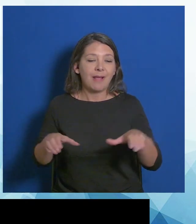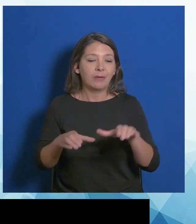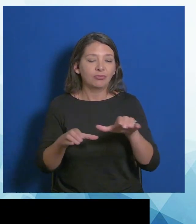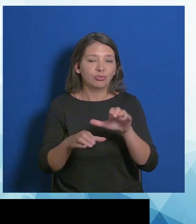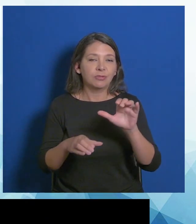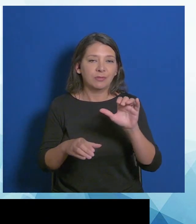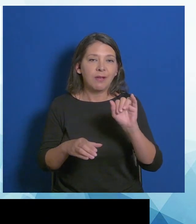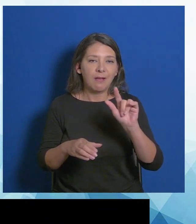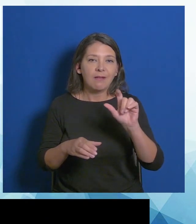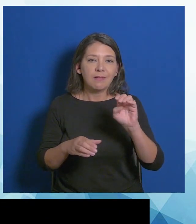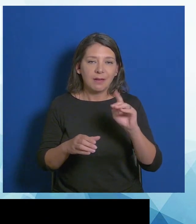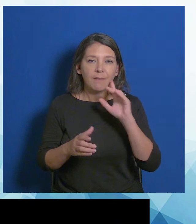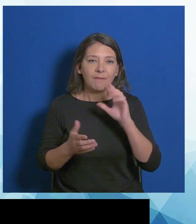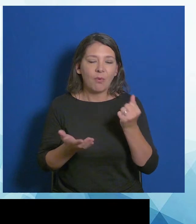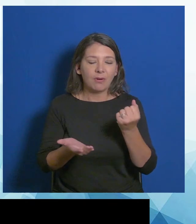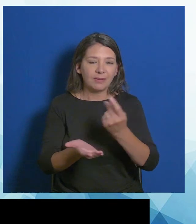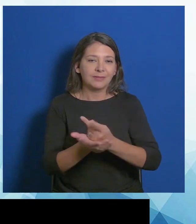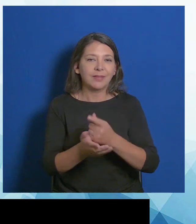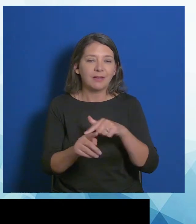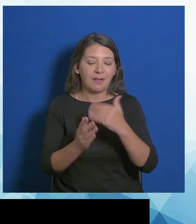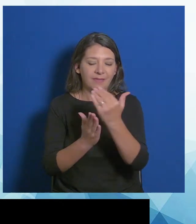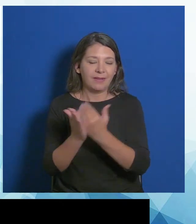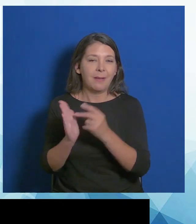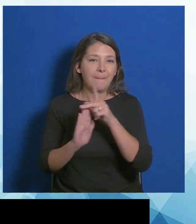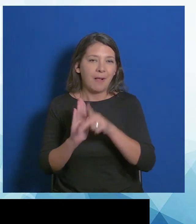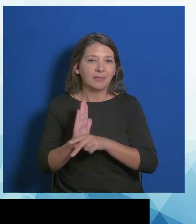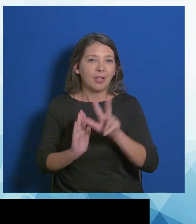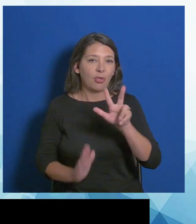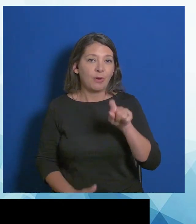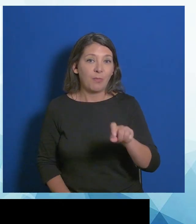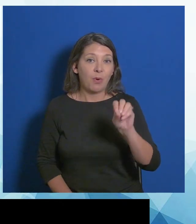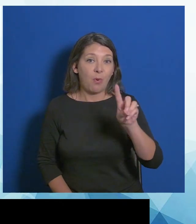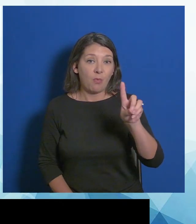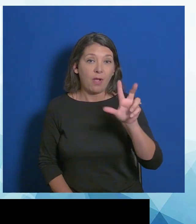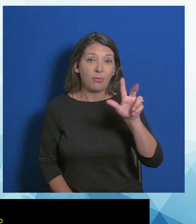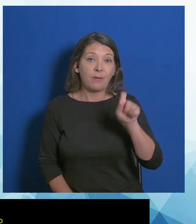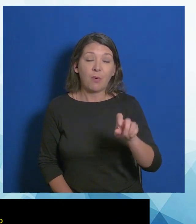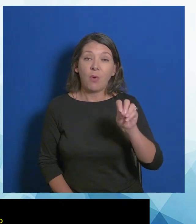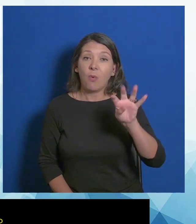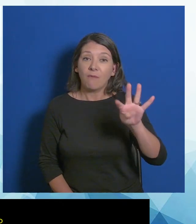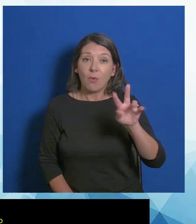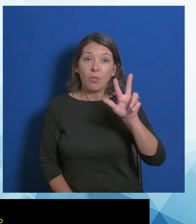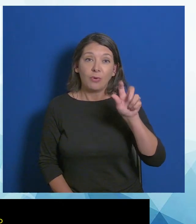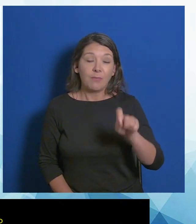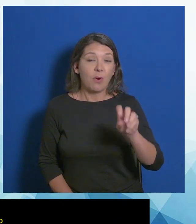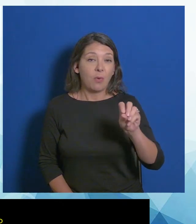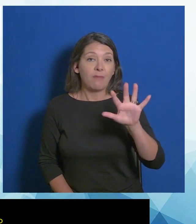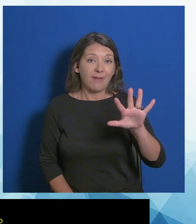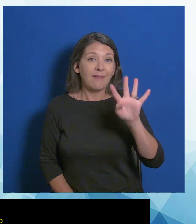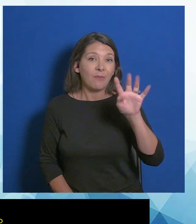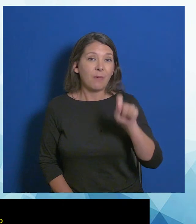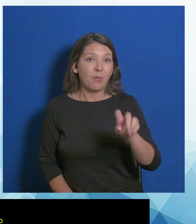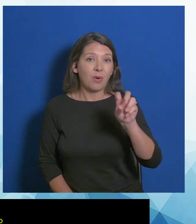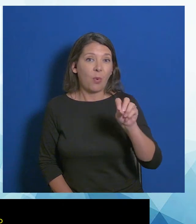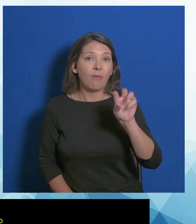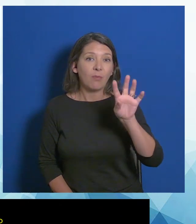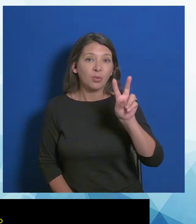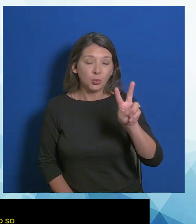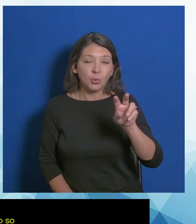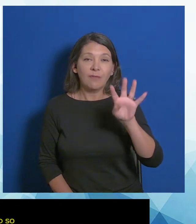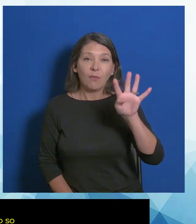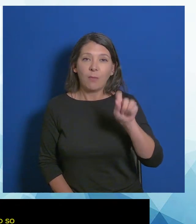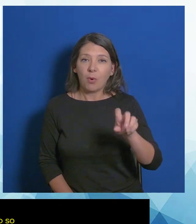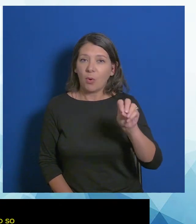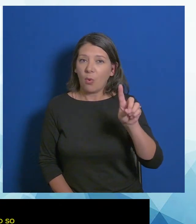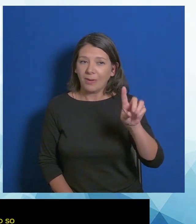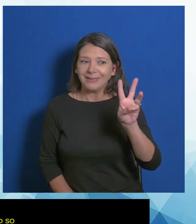consent agenda, consistent with board policy to include items 3.01, 3.04, 3.05, 4.02, 5.01,